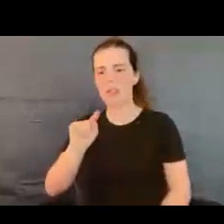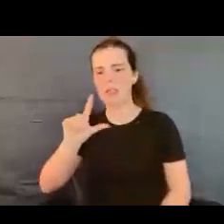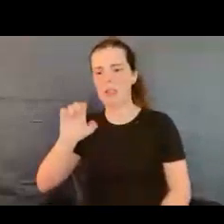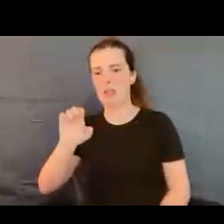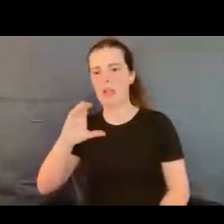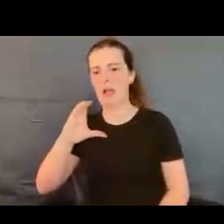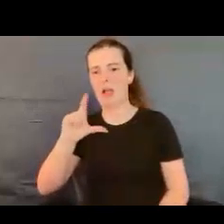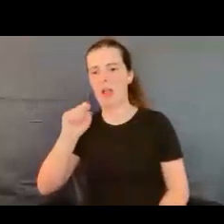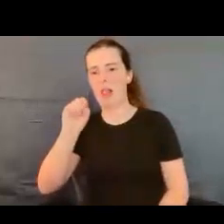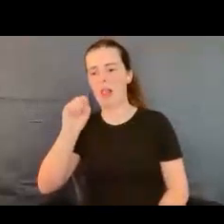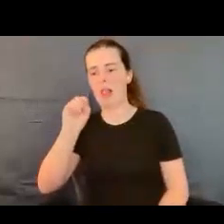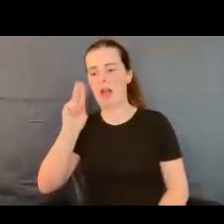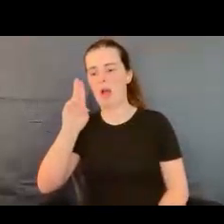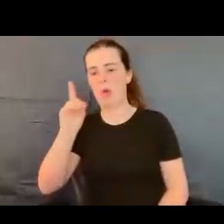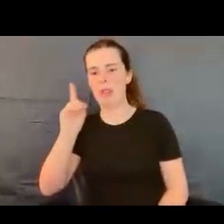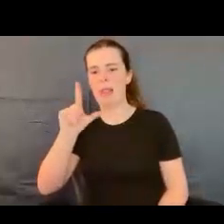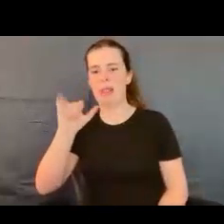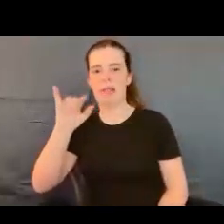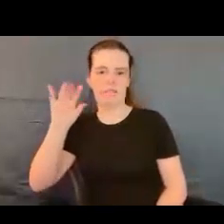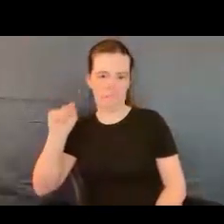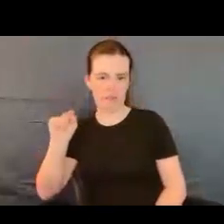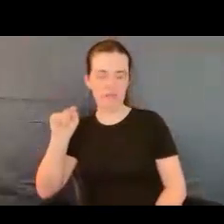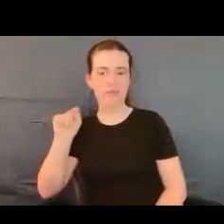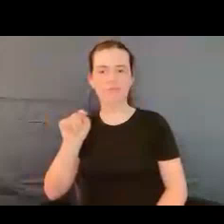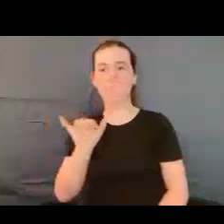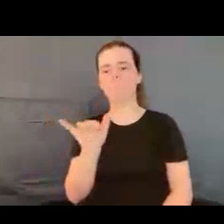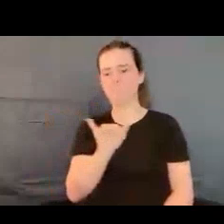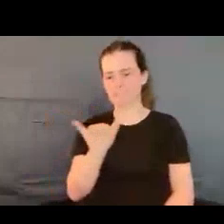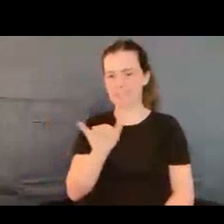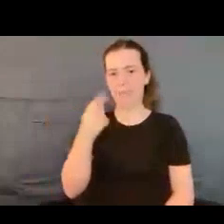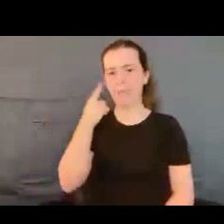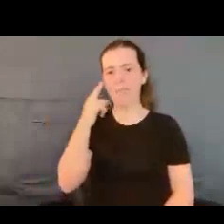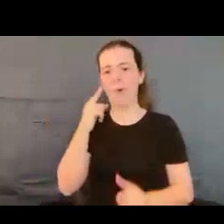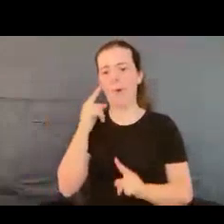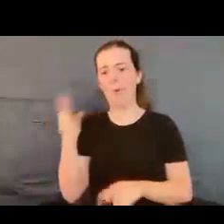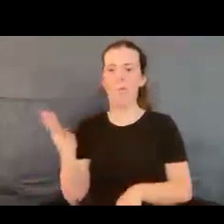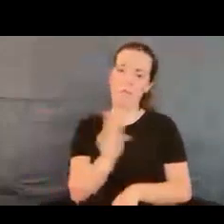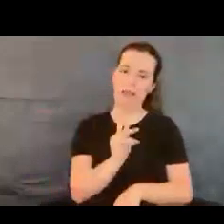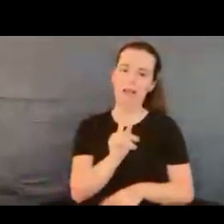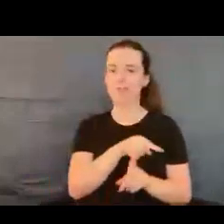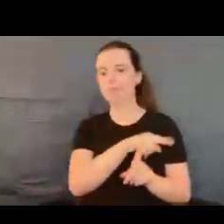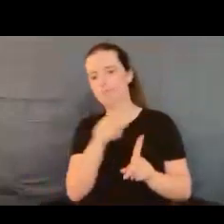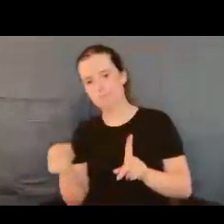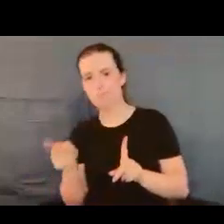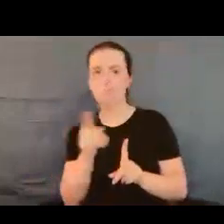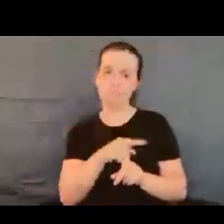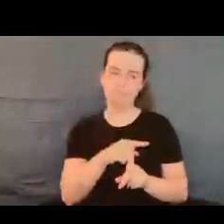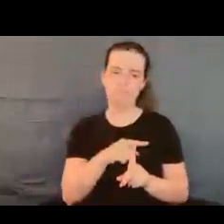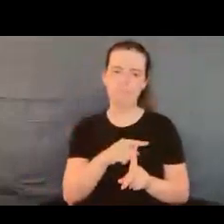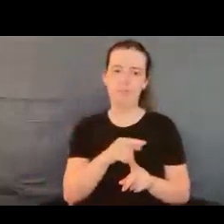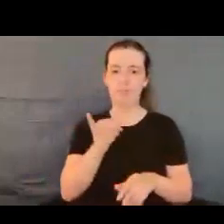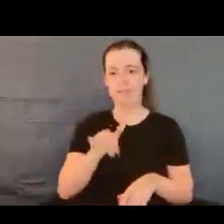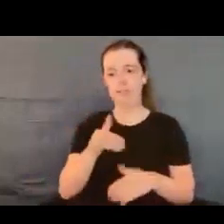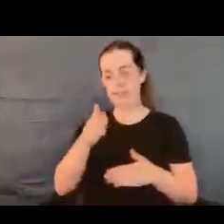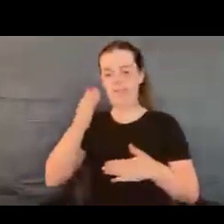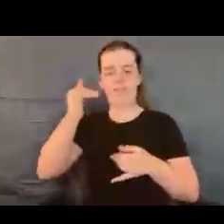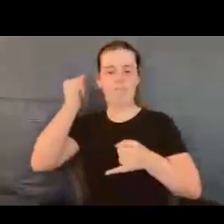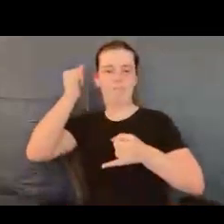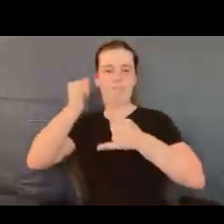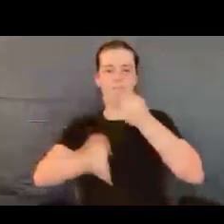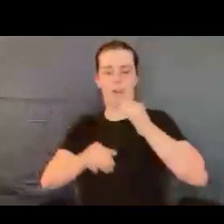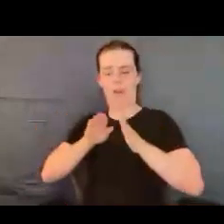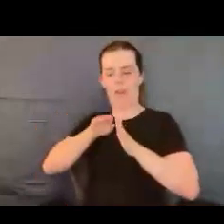And so yeah, that's also the same descent that you will then ascend on your return. So this is basically the same as the final descent with the exception of